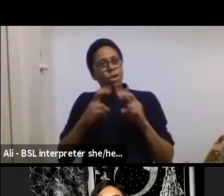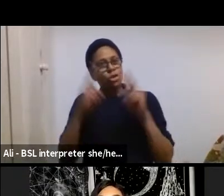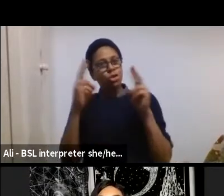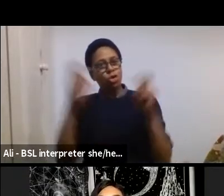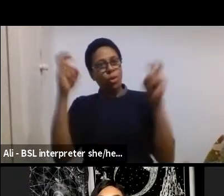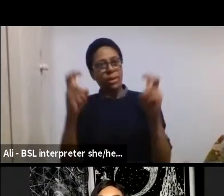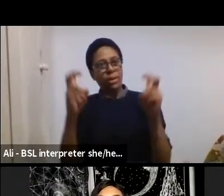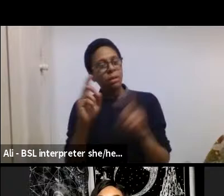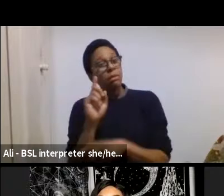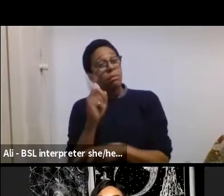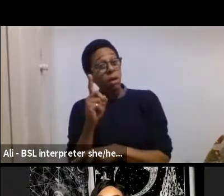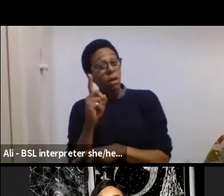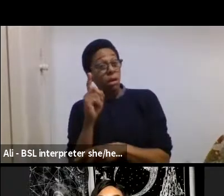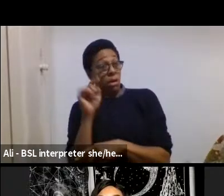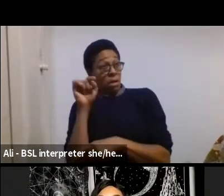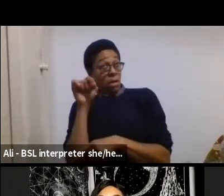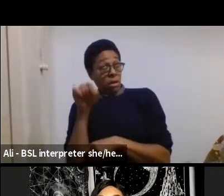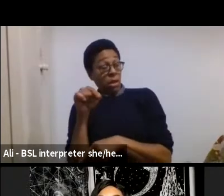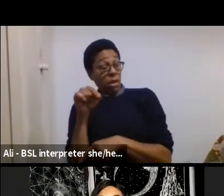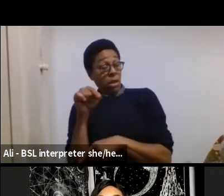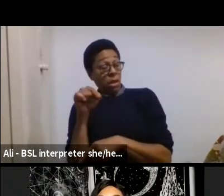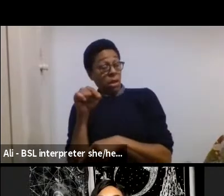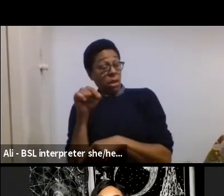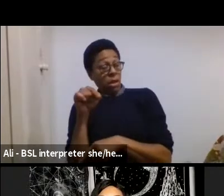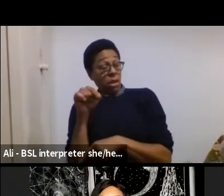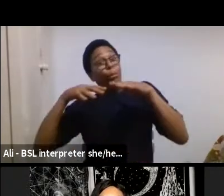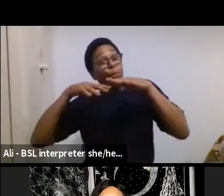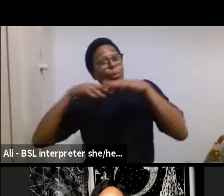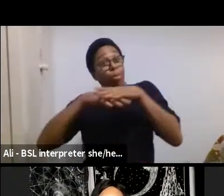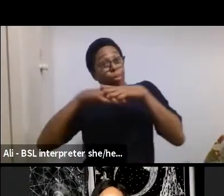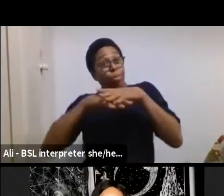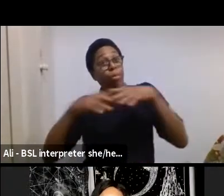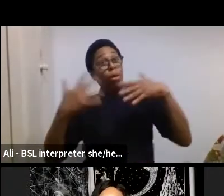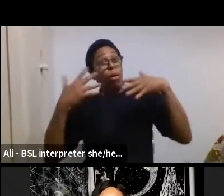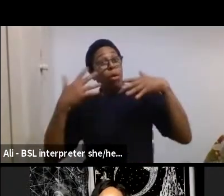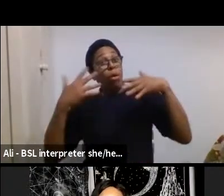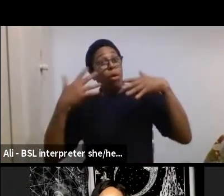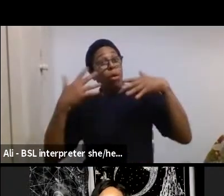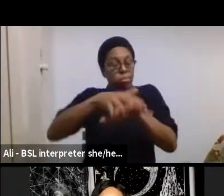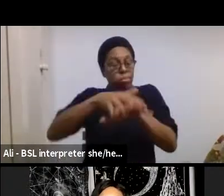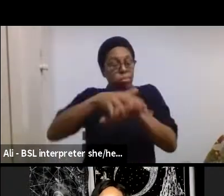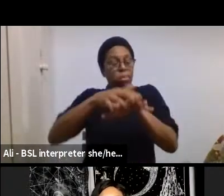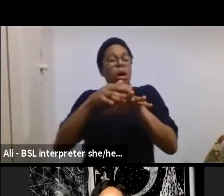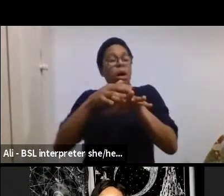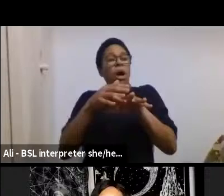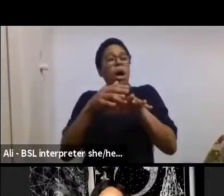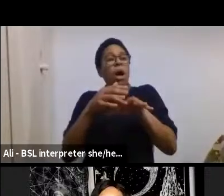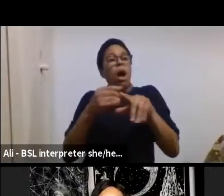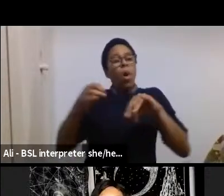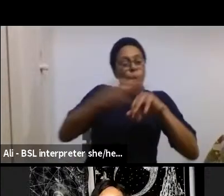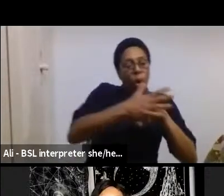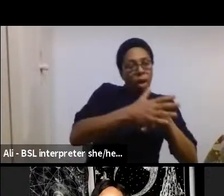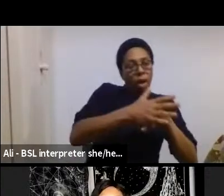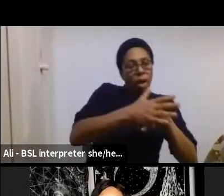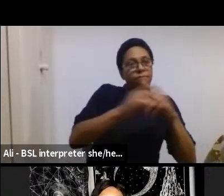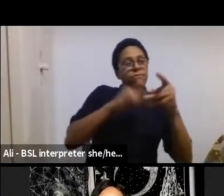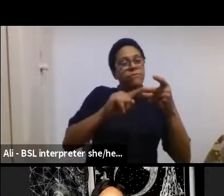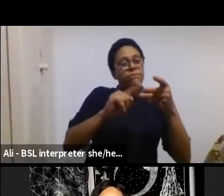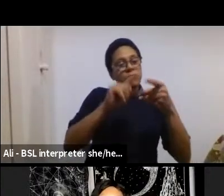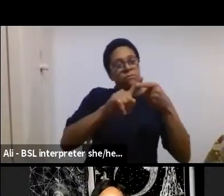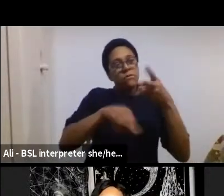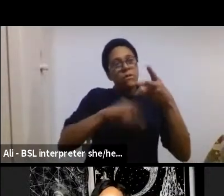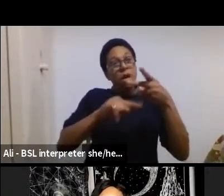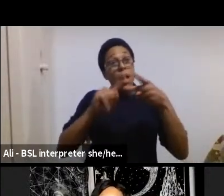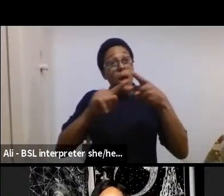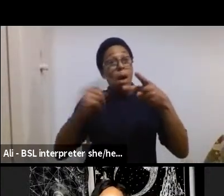but when it intersects with an identity like a wife and a mother, and I think there's quite a few